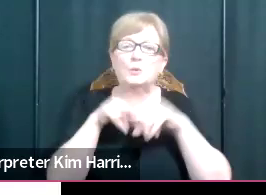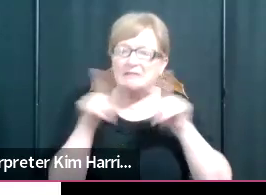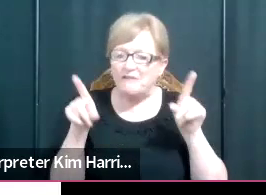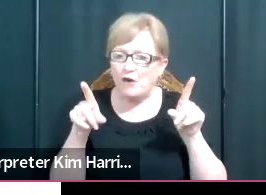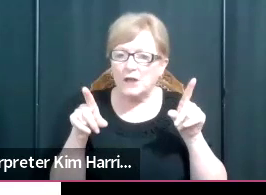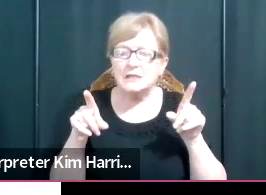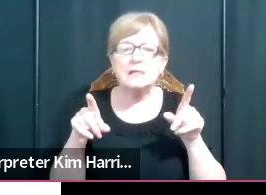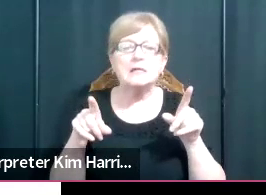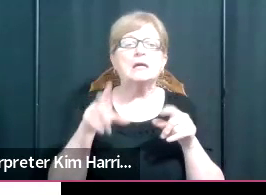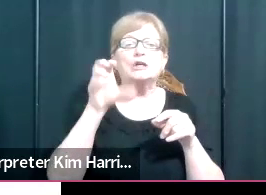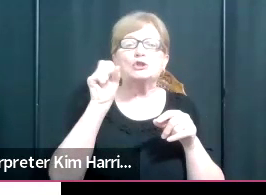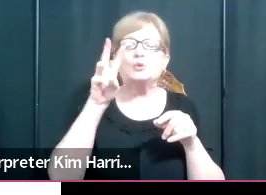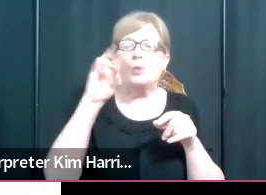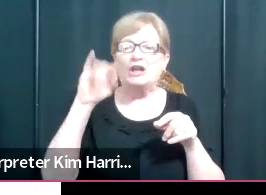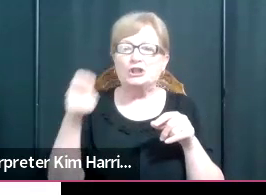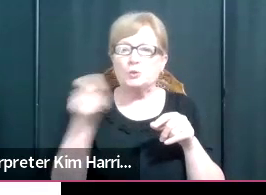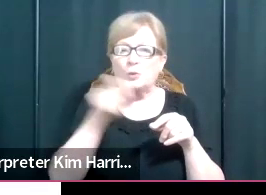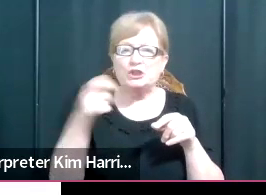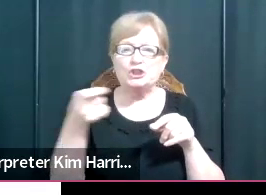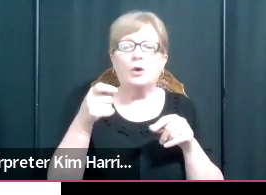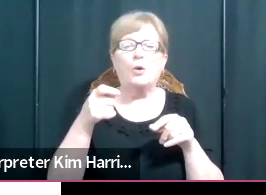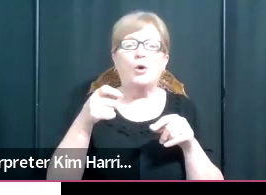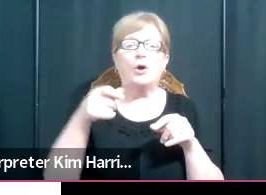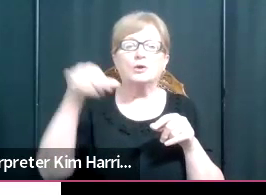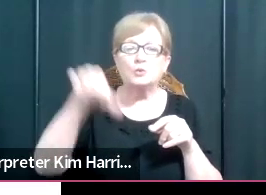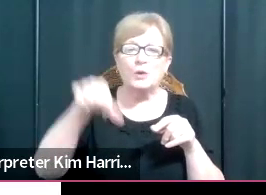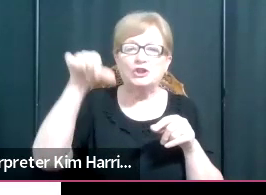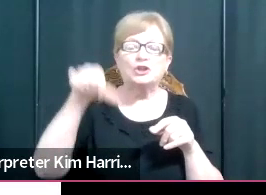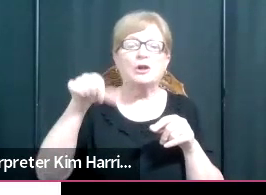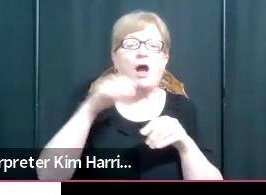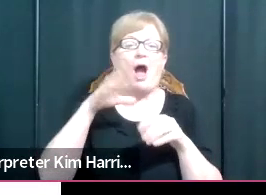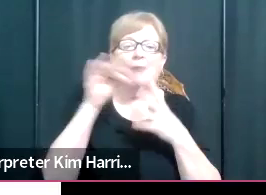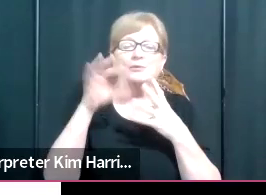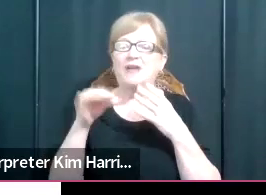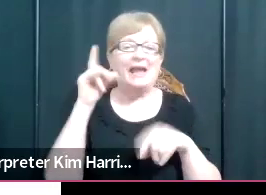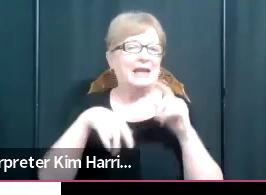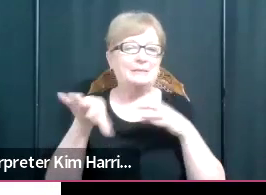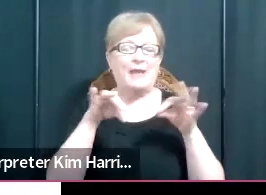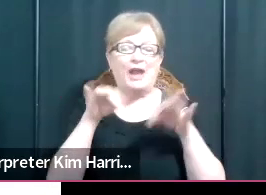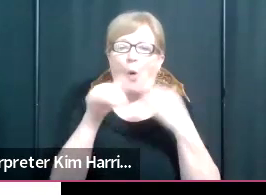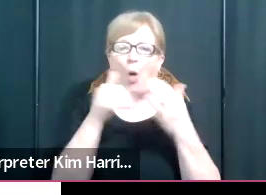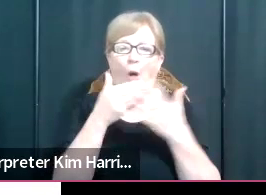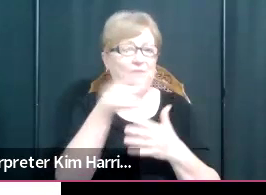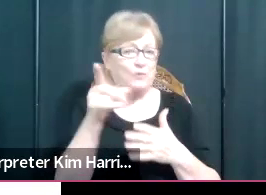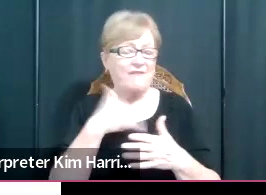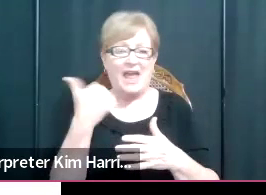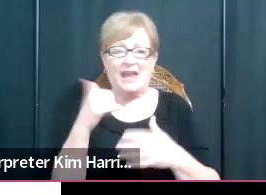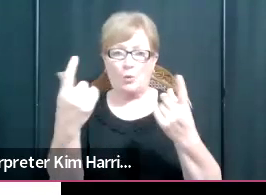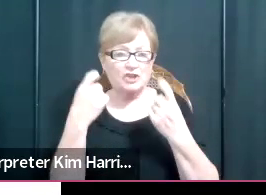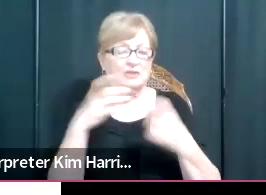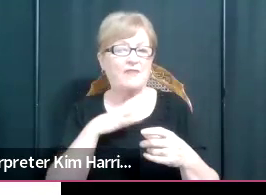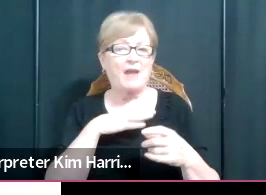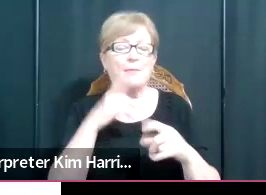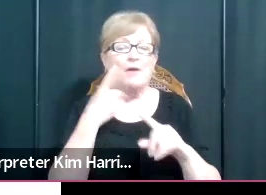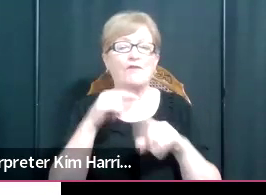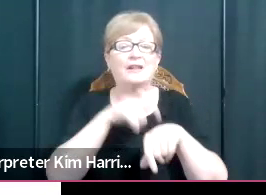size switch options and input options. I'm not going to go over every single one on this slide. If you have questions, I would love to answer that. But for the sake of time,